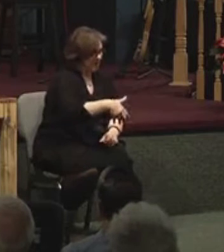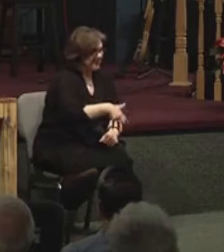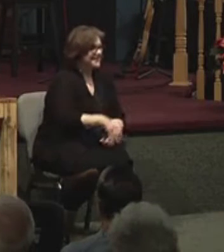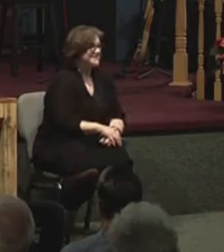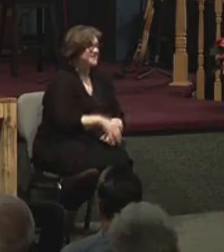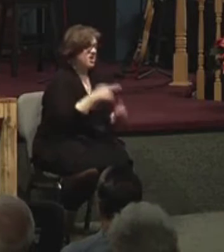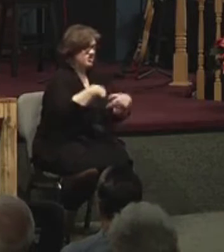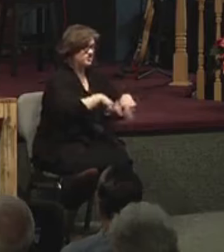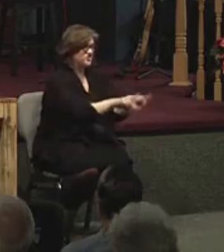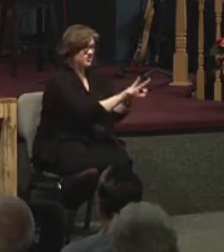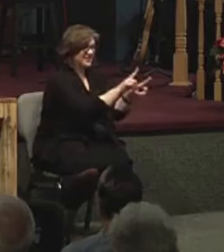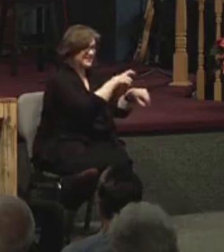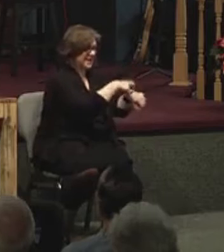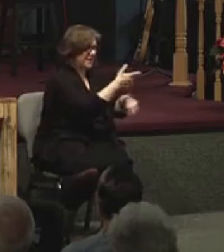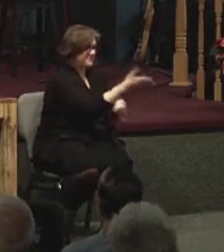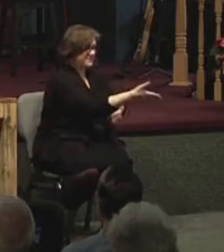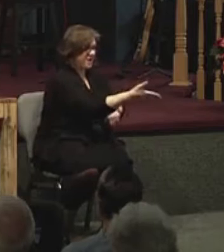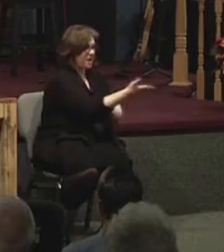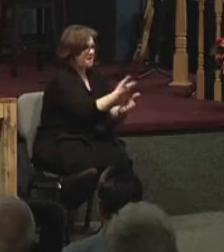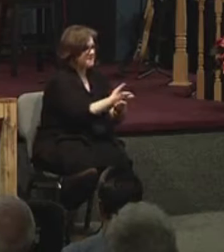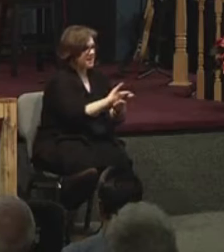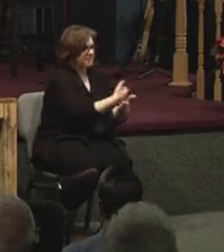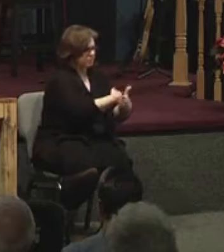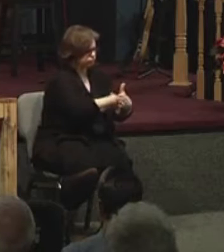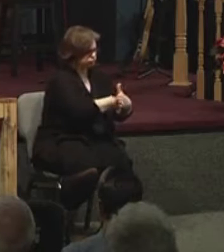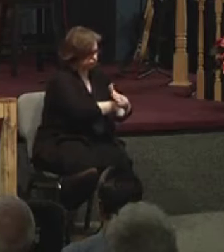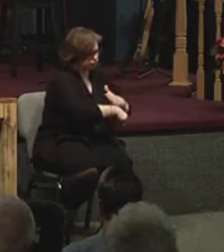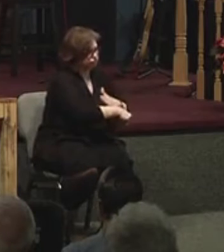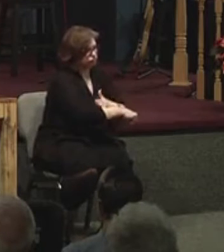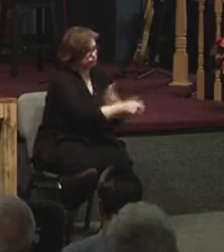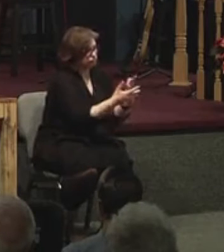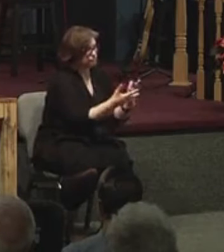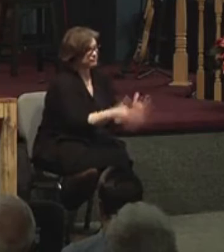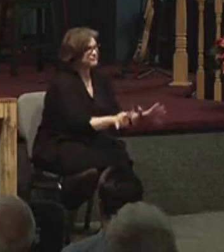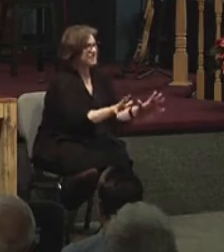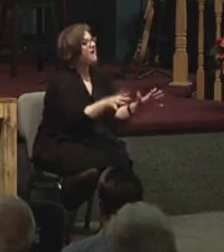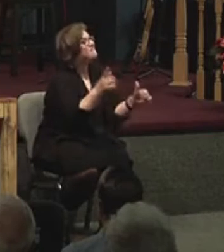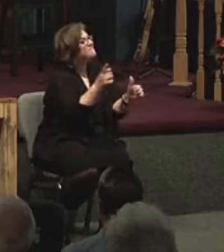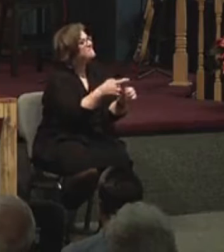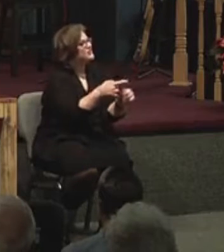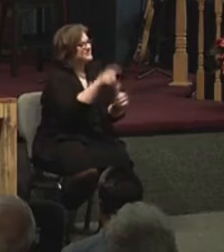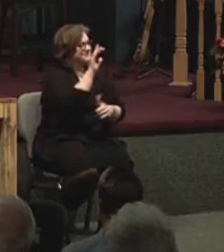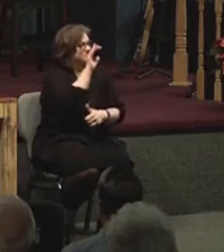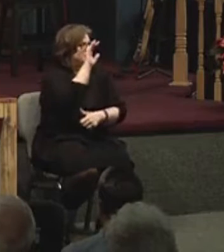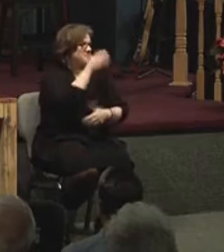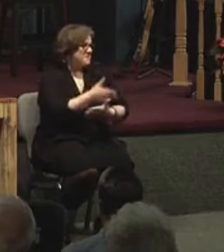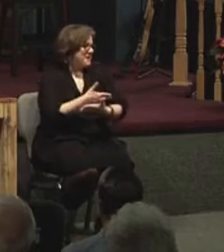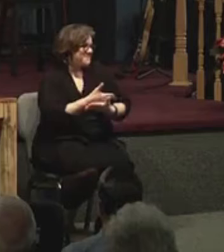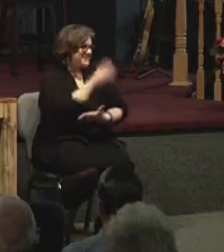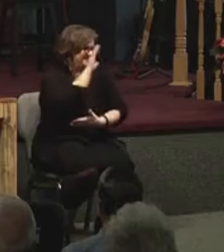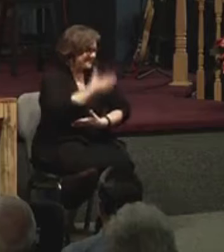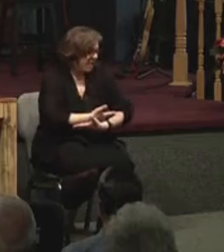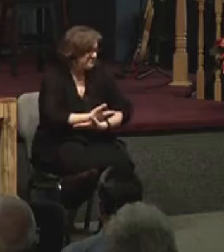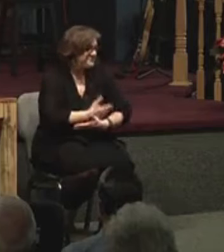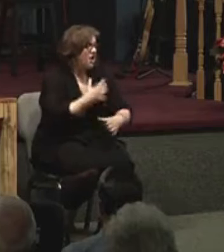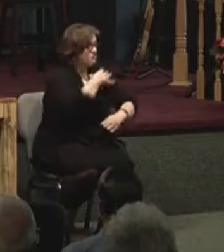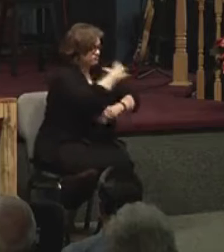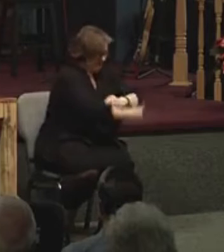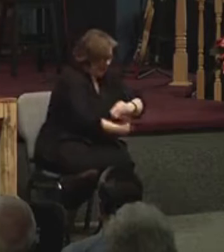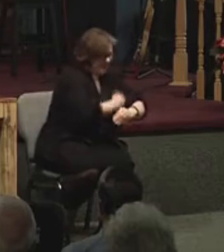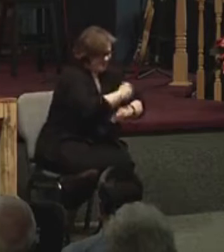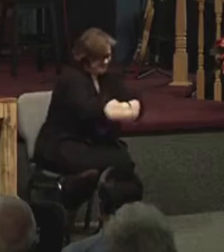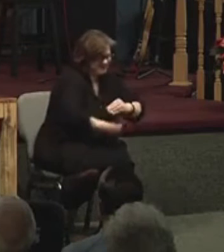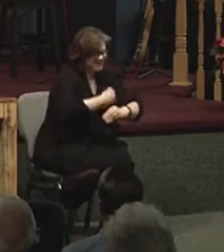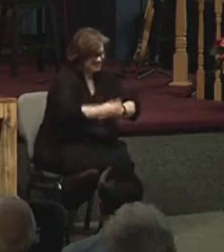the time came for the baby to be born, and she gave birth to her firstborn, a son. She wrapped him in cloths, and